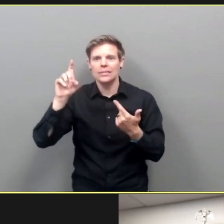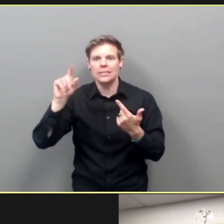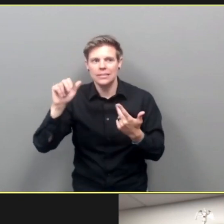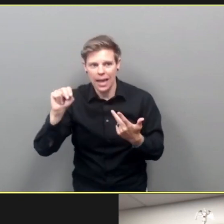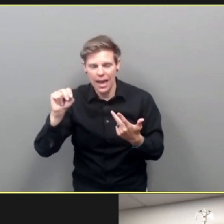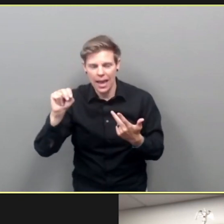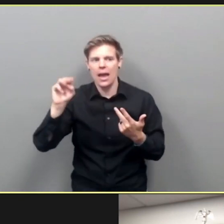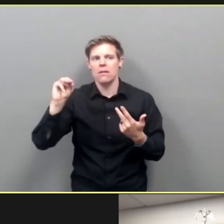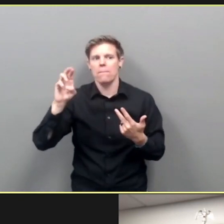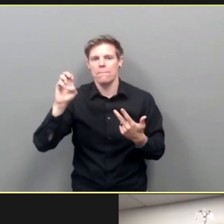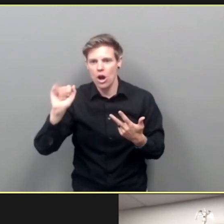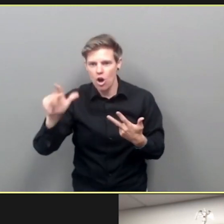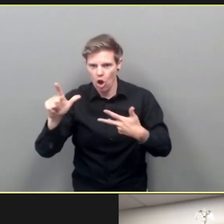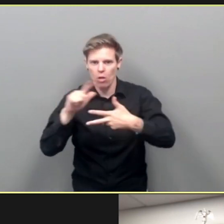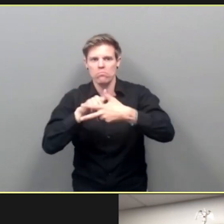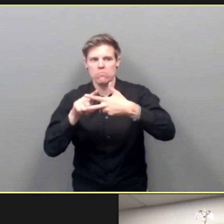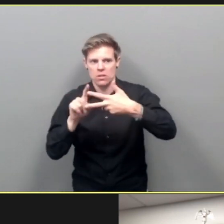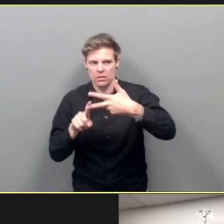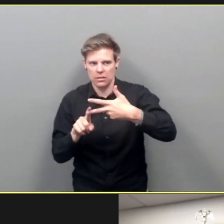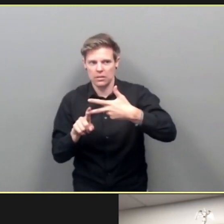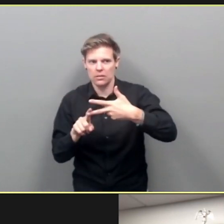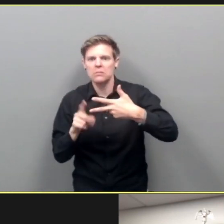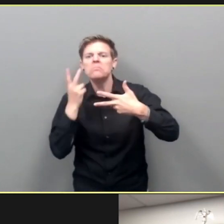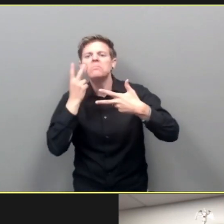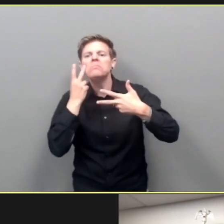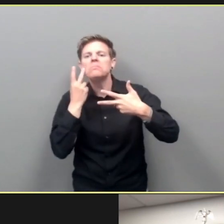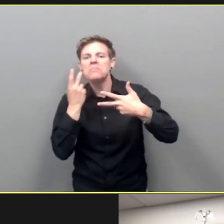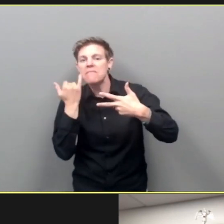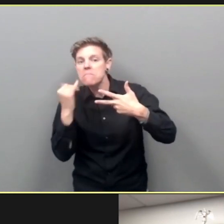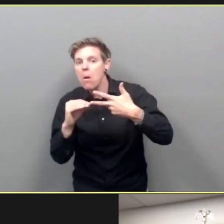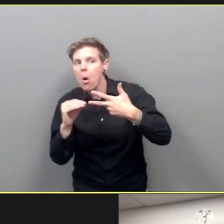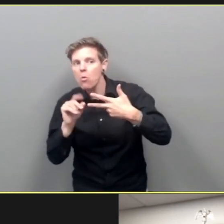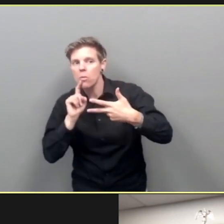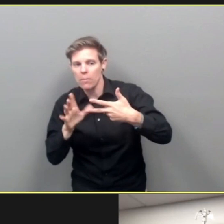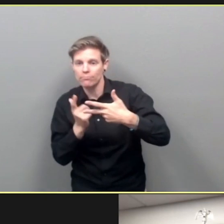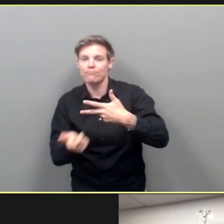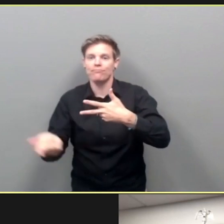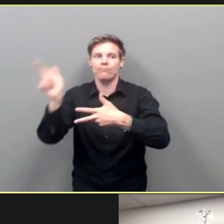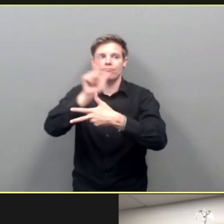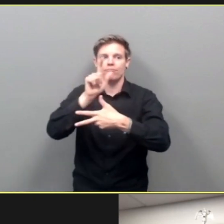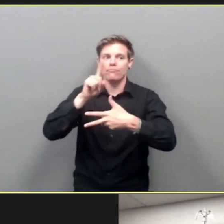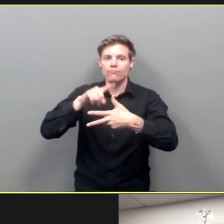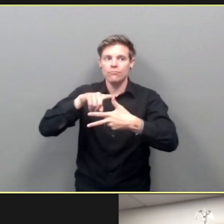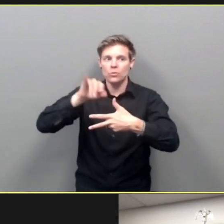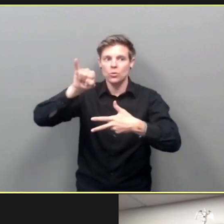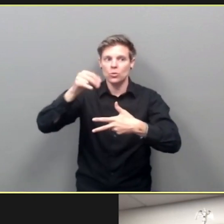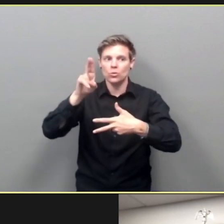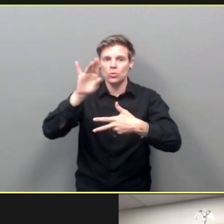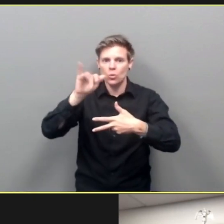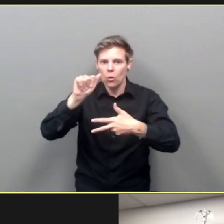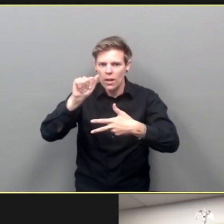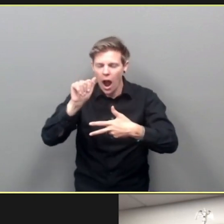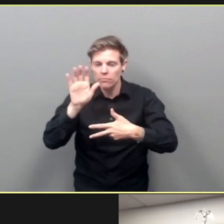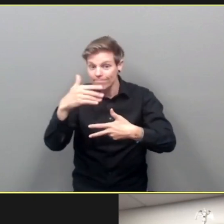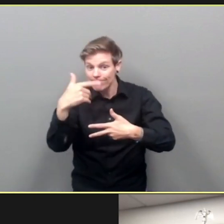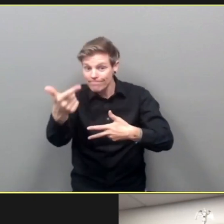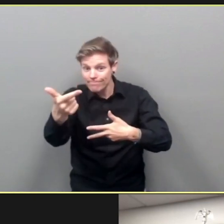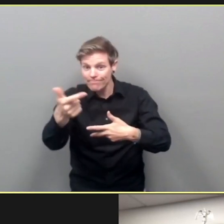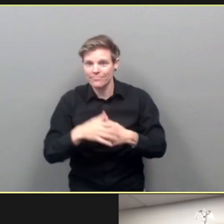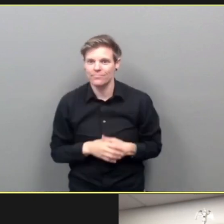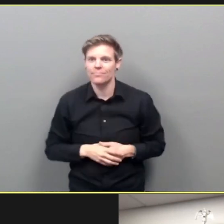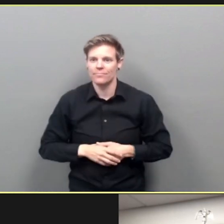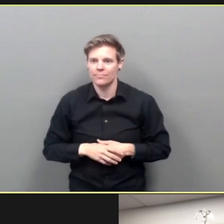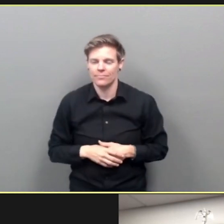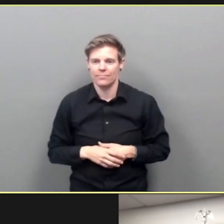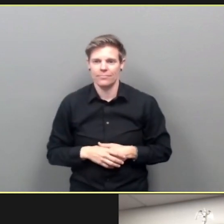next, and we'll see where it goes after that. So Julia, you should still be unmuted. I think I am. Thanks, Matt. And